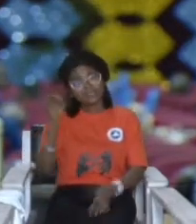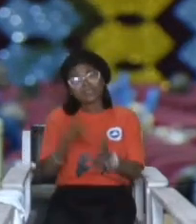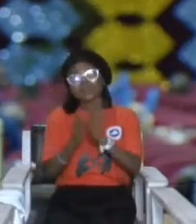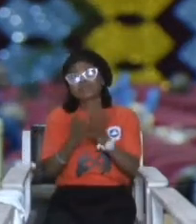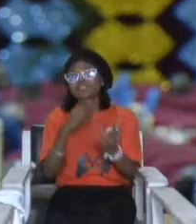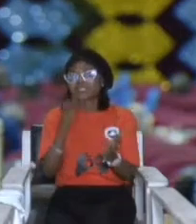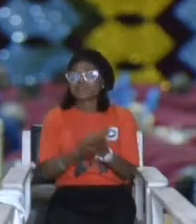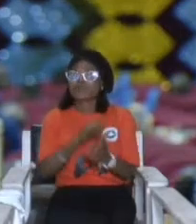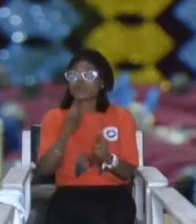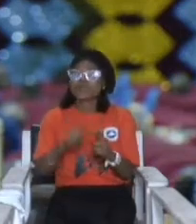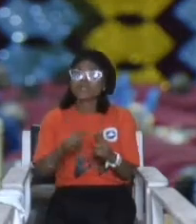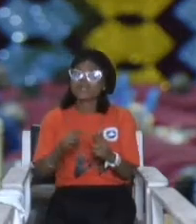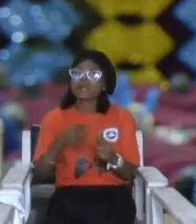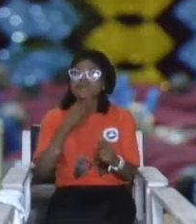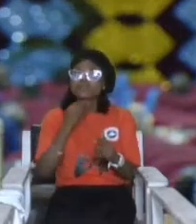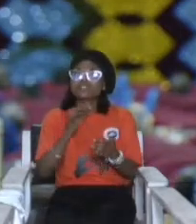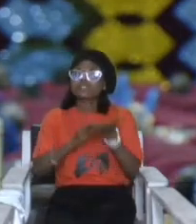old,